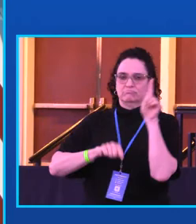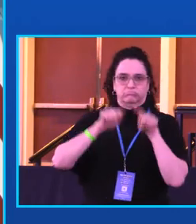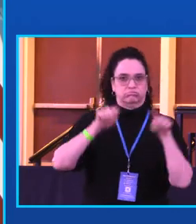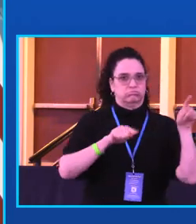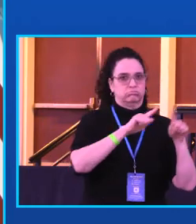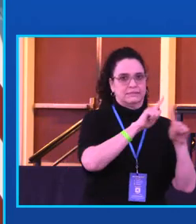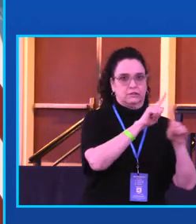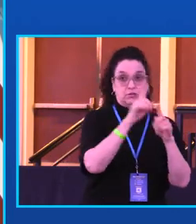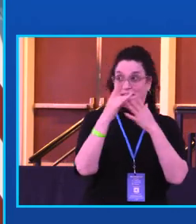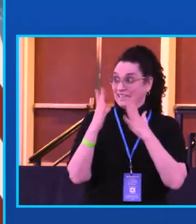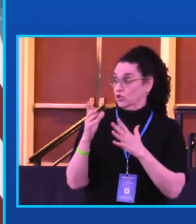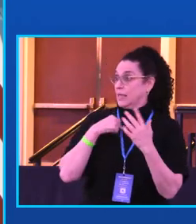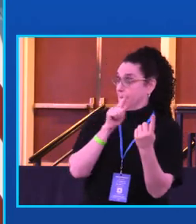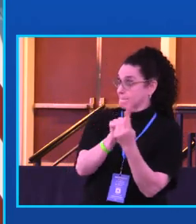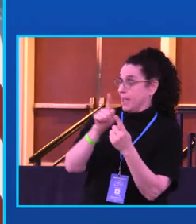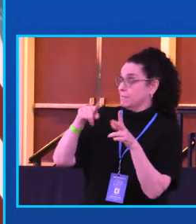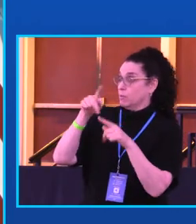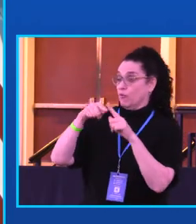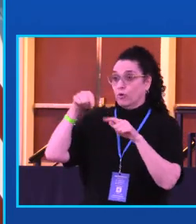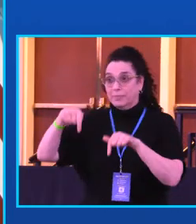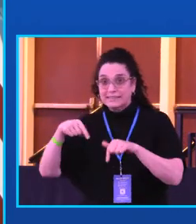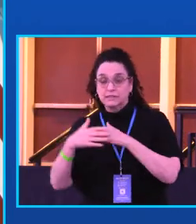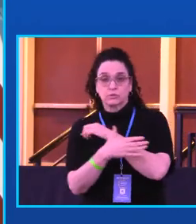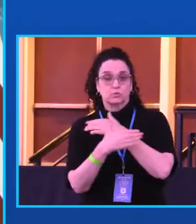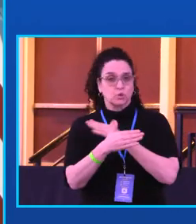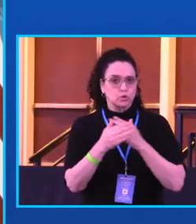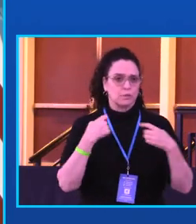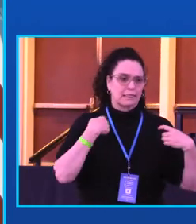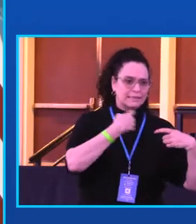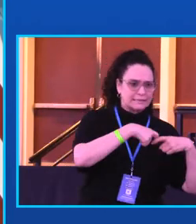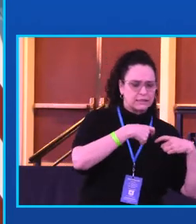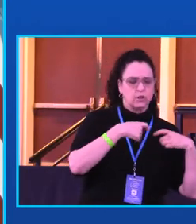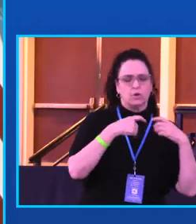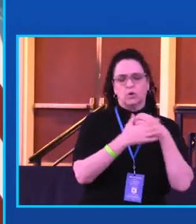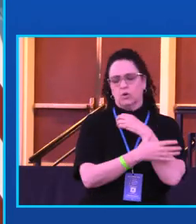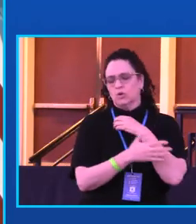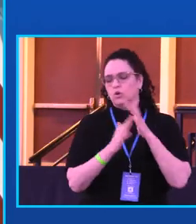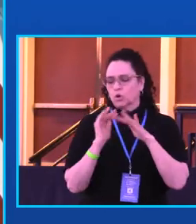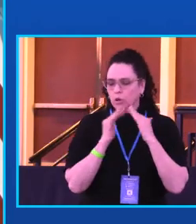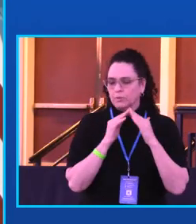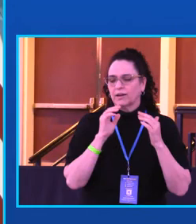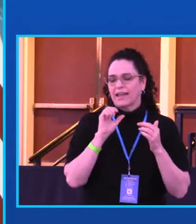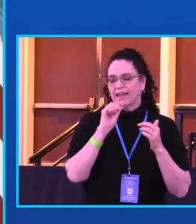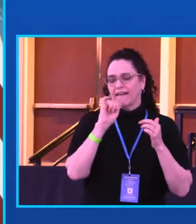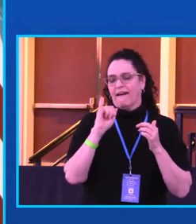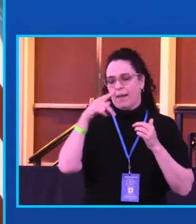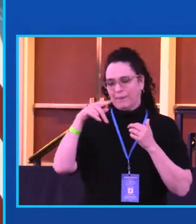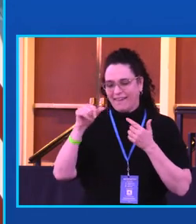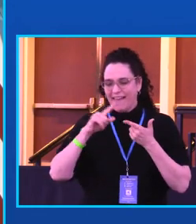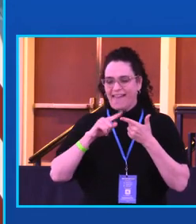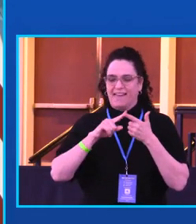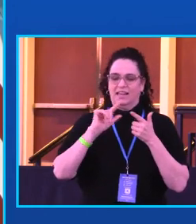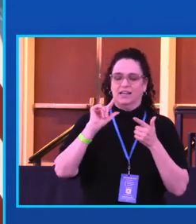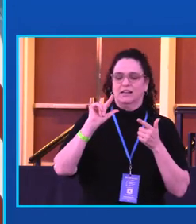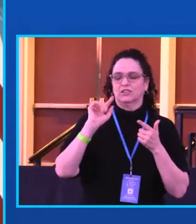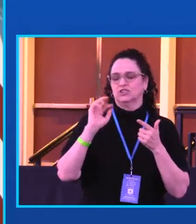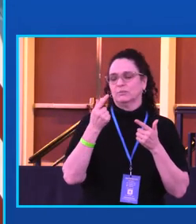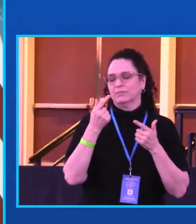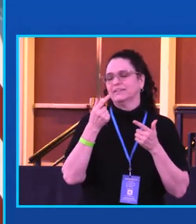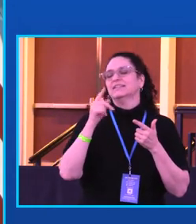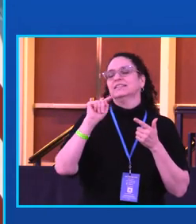this room, those from the Latino community, the black community, AAPI community, LGBTQ plus community, the disability